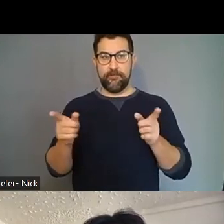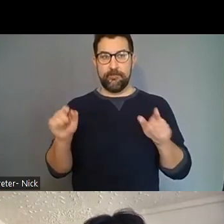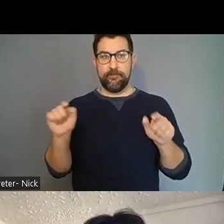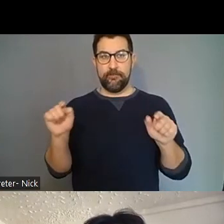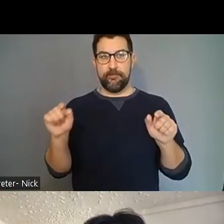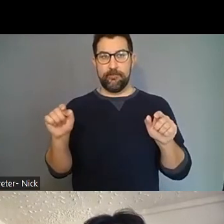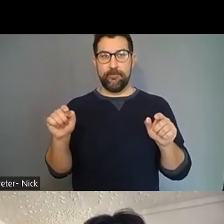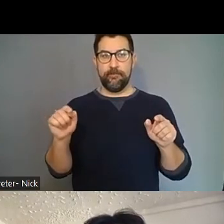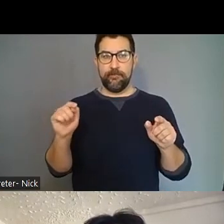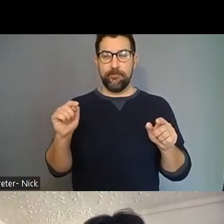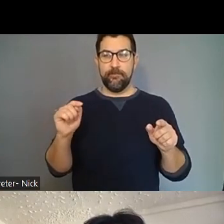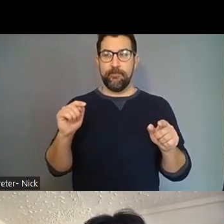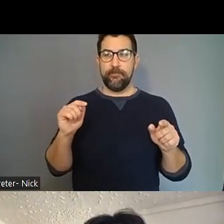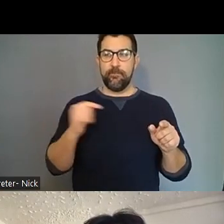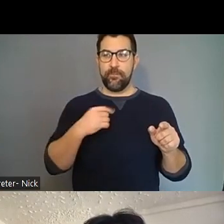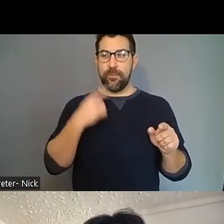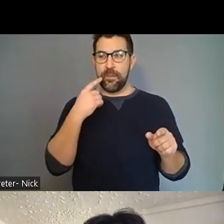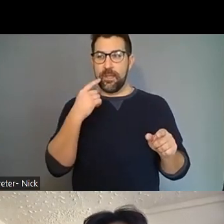get us thinking about